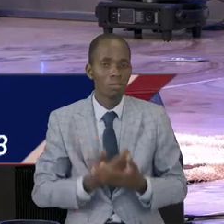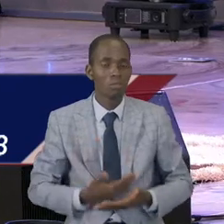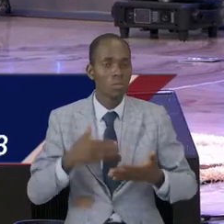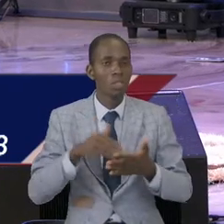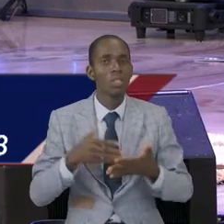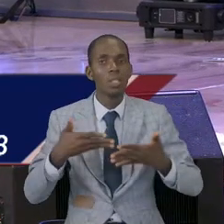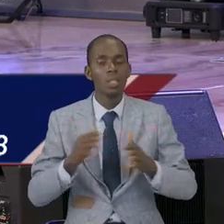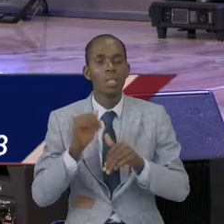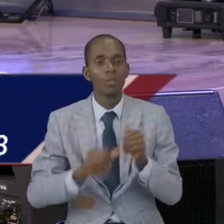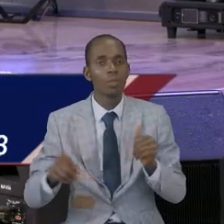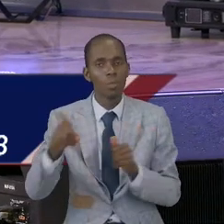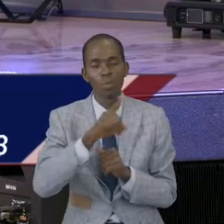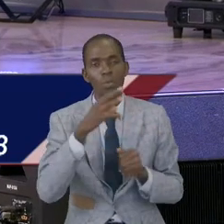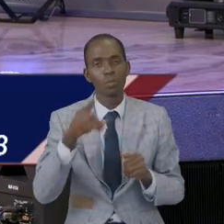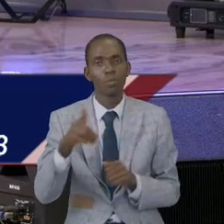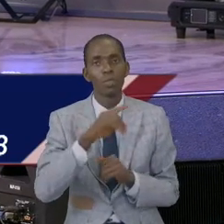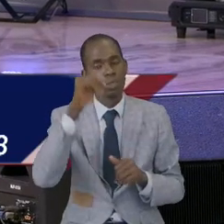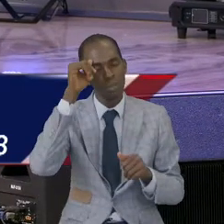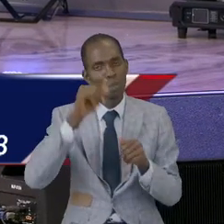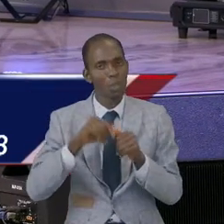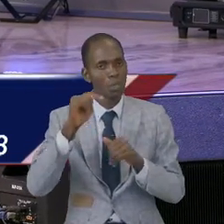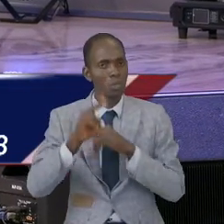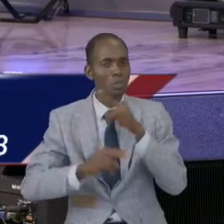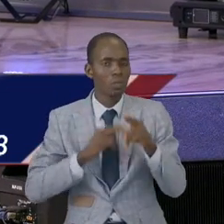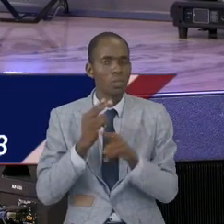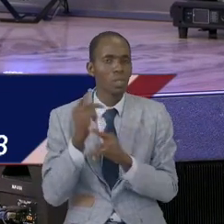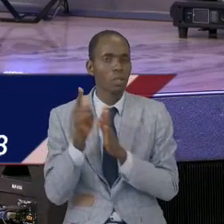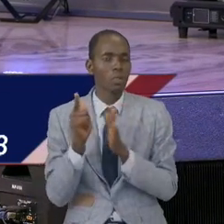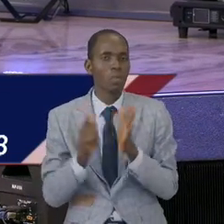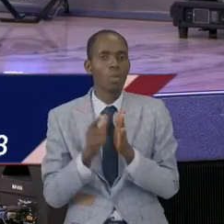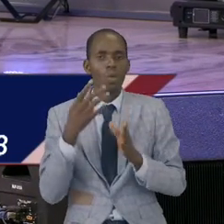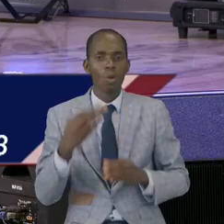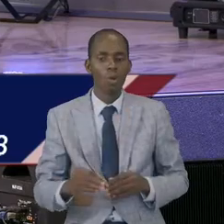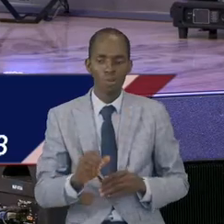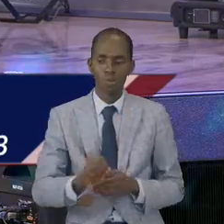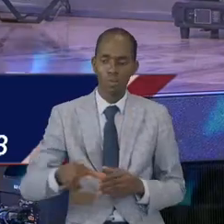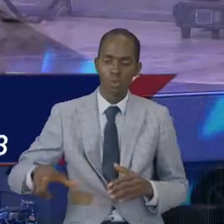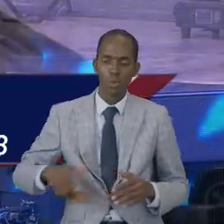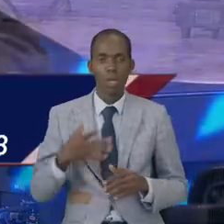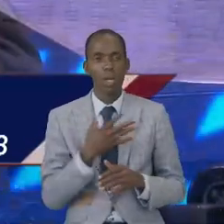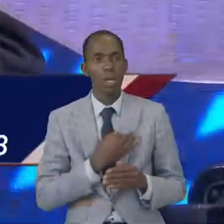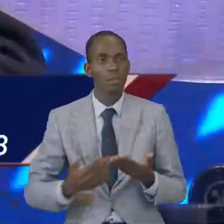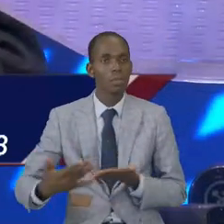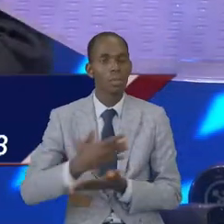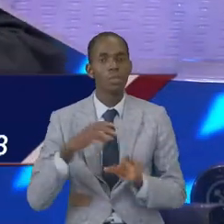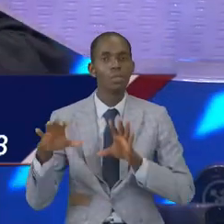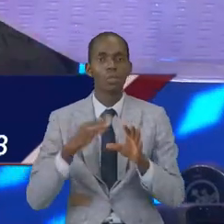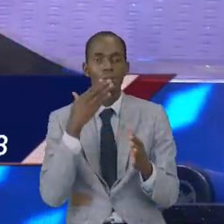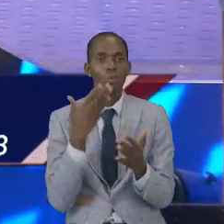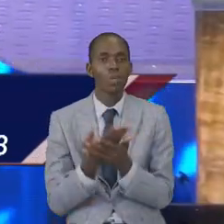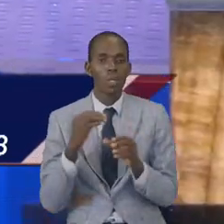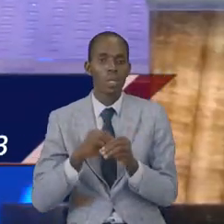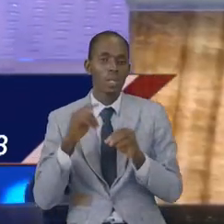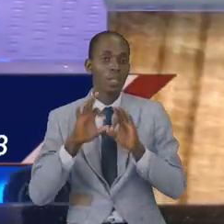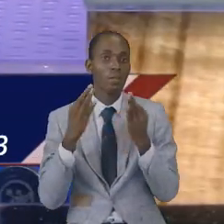one of you, if you remember the universal law of sowing and reaping and doing well in the